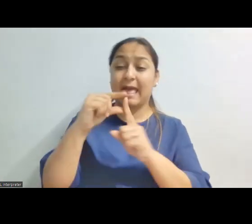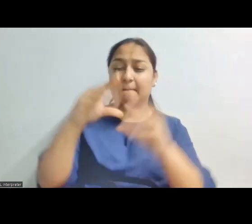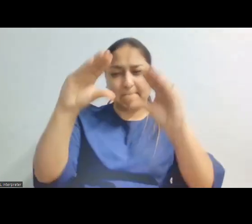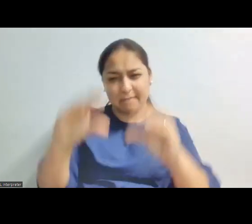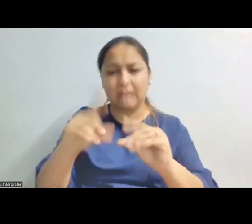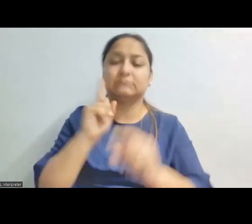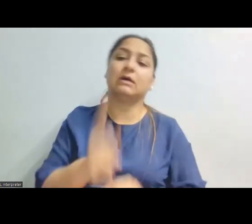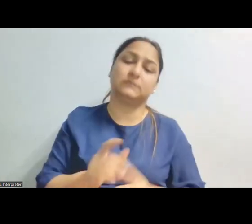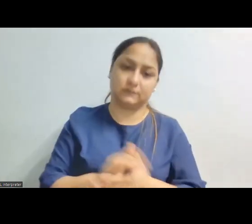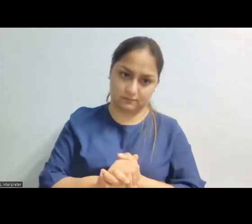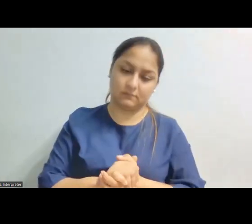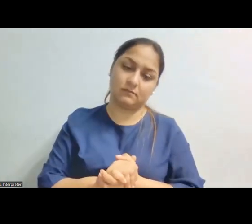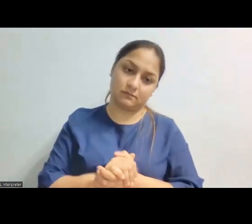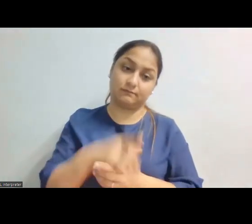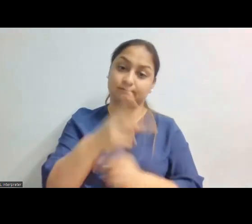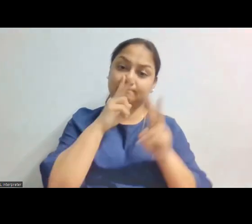Now